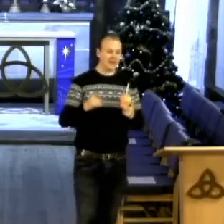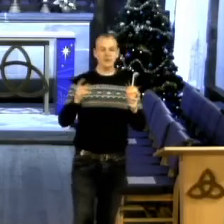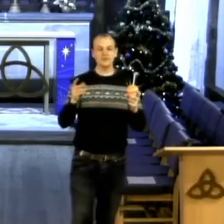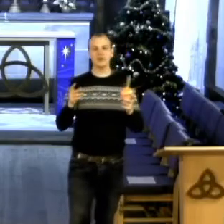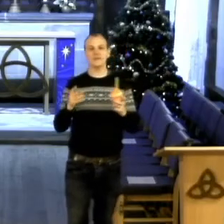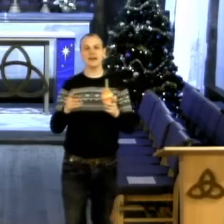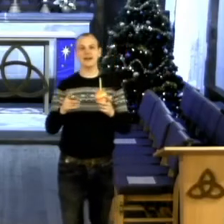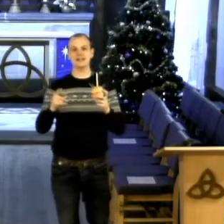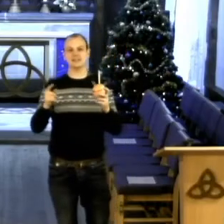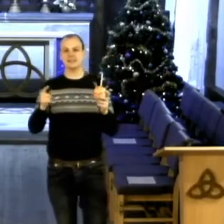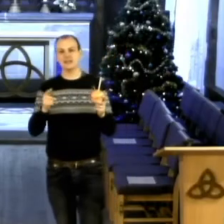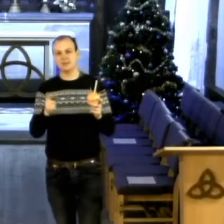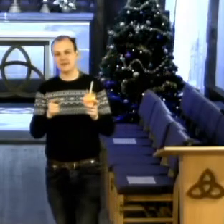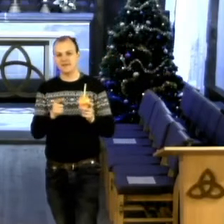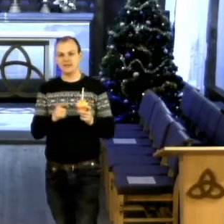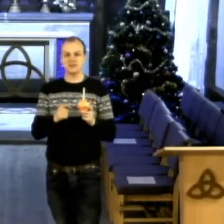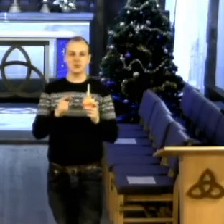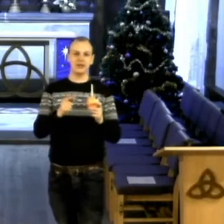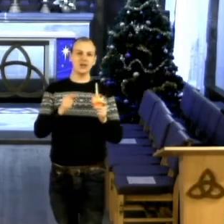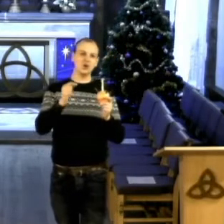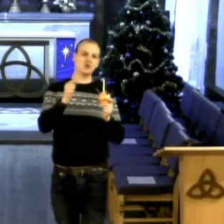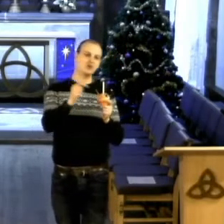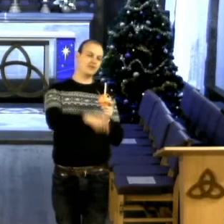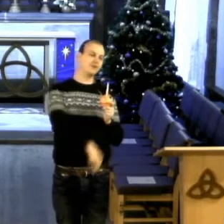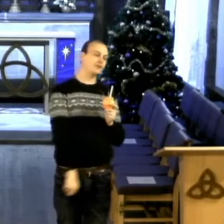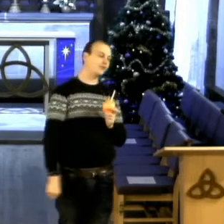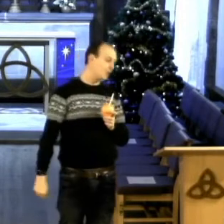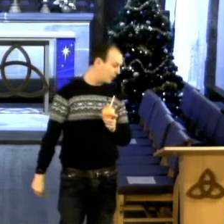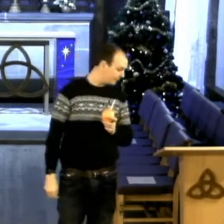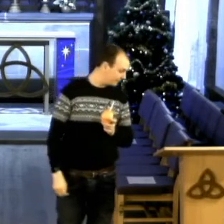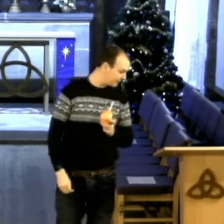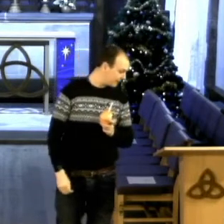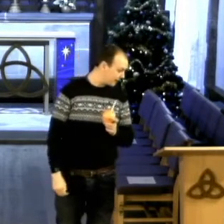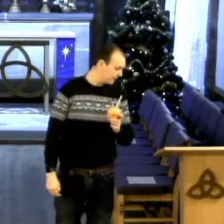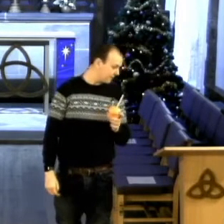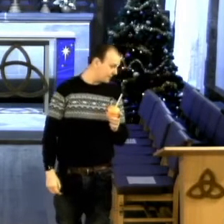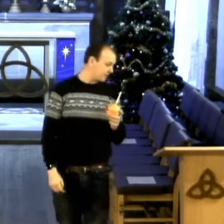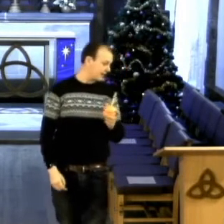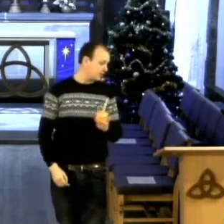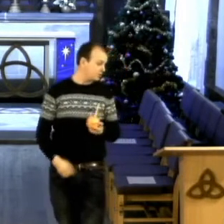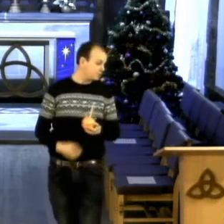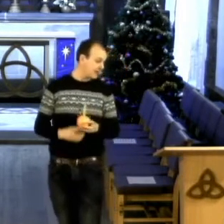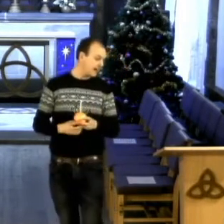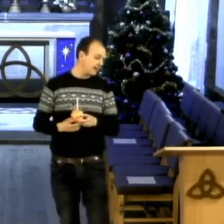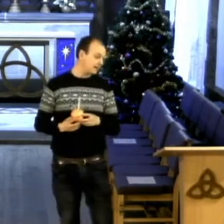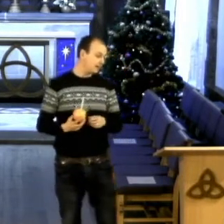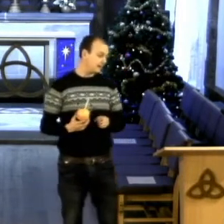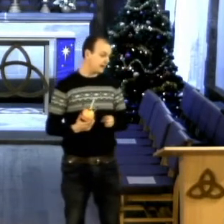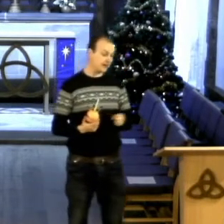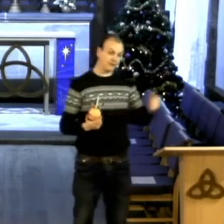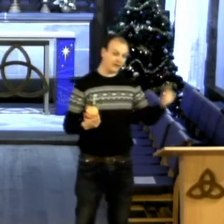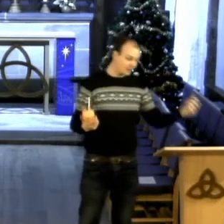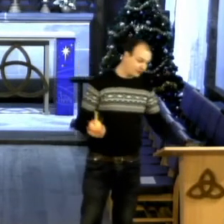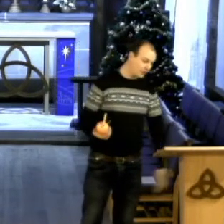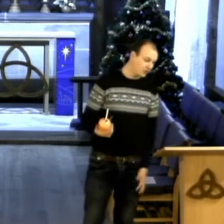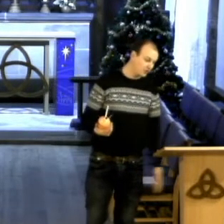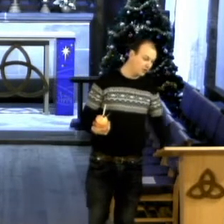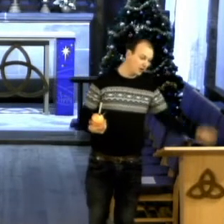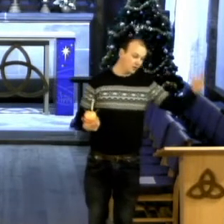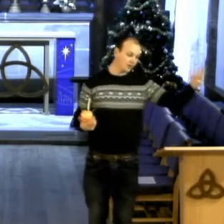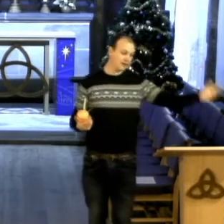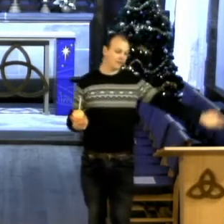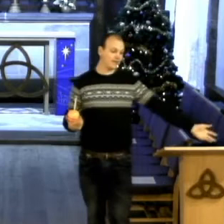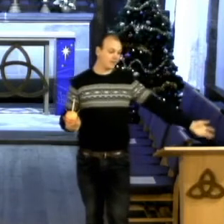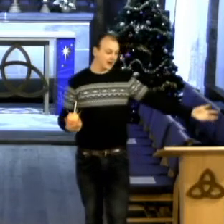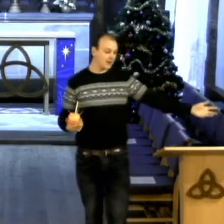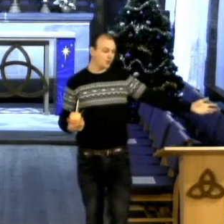So now we've got that, let's think about the things that we are grateful for. So that could be our favourite food